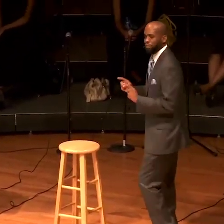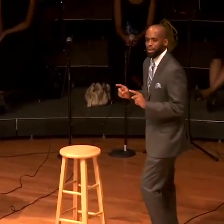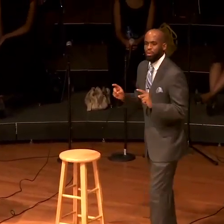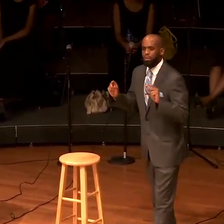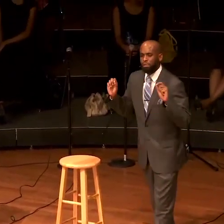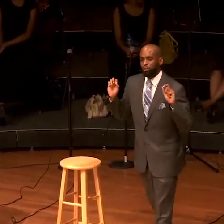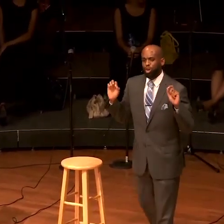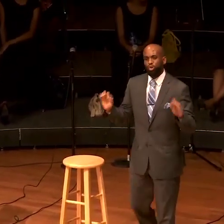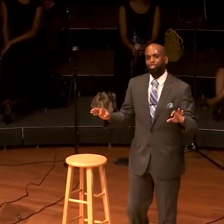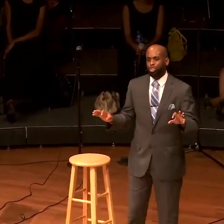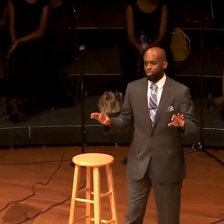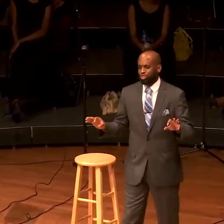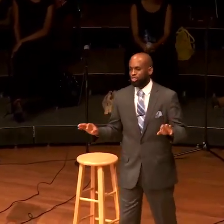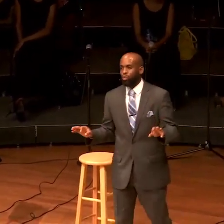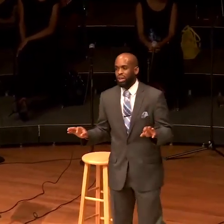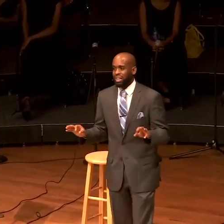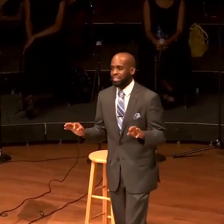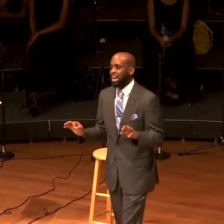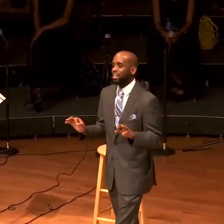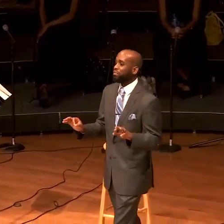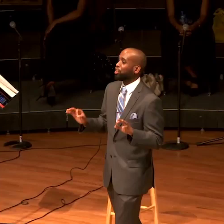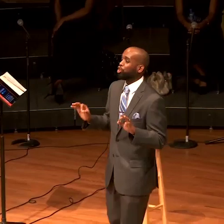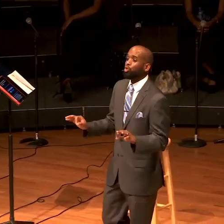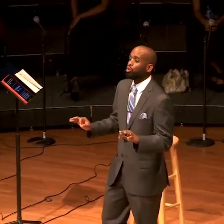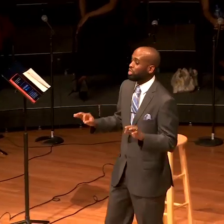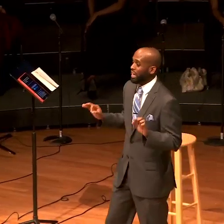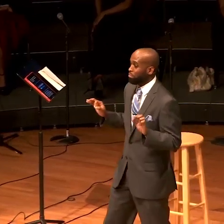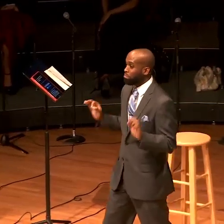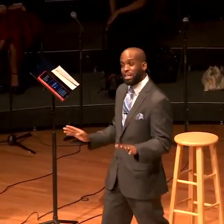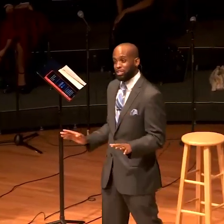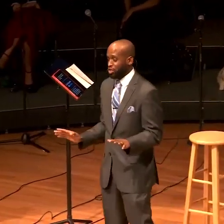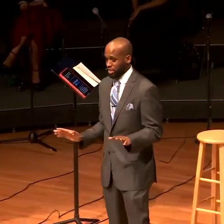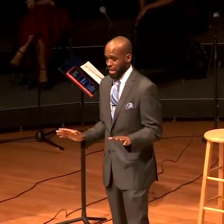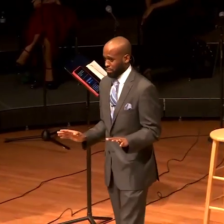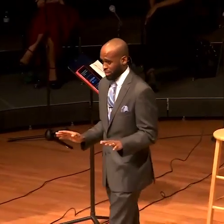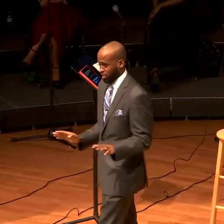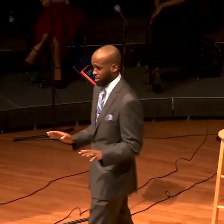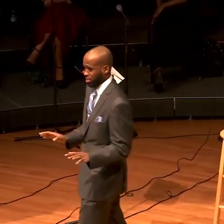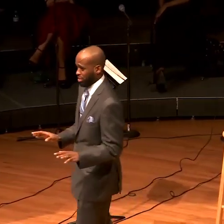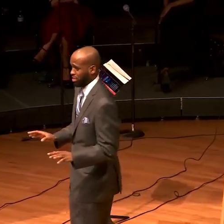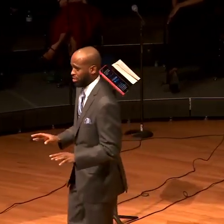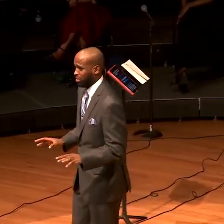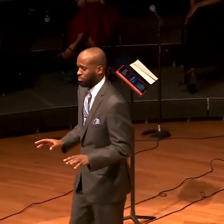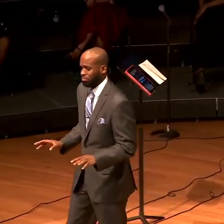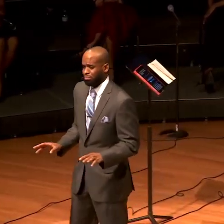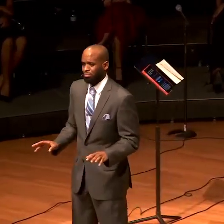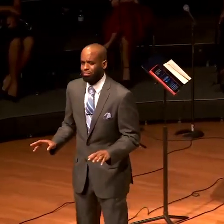And a matter of fact, we have built cultures to where it's not even cool to admit you're damaged.